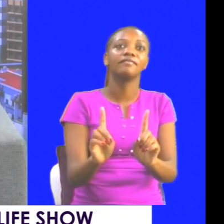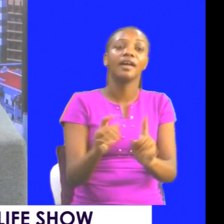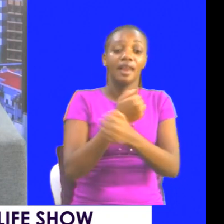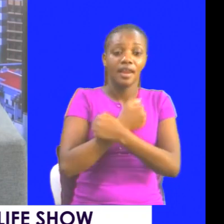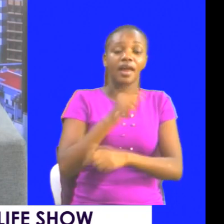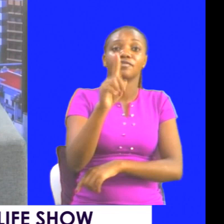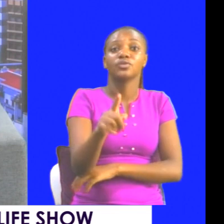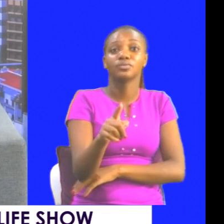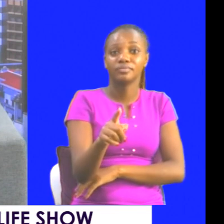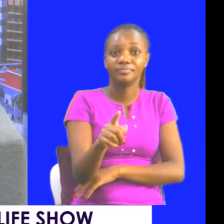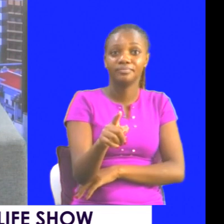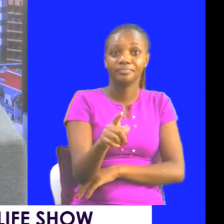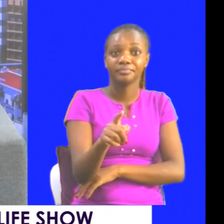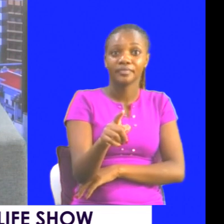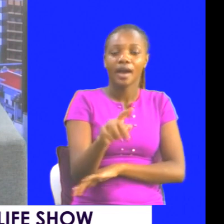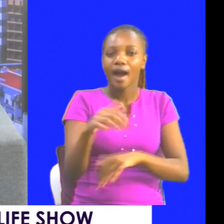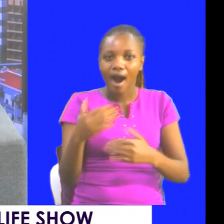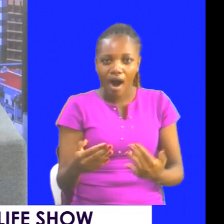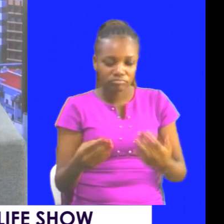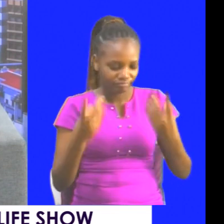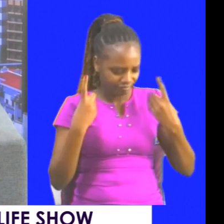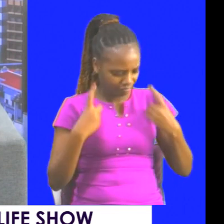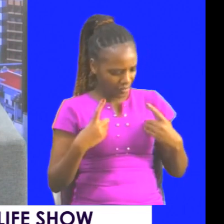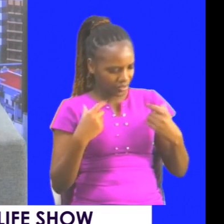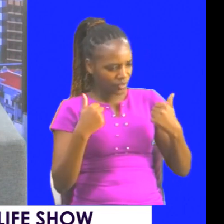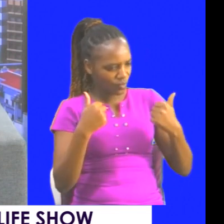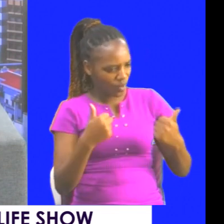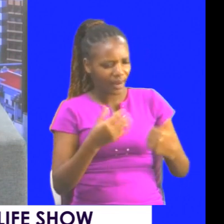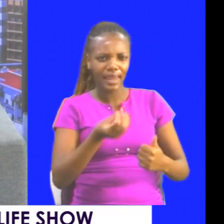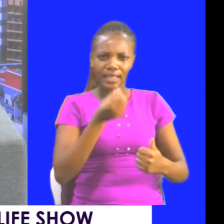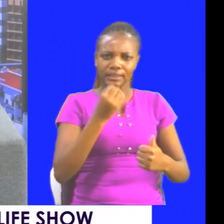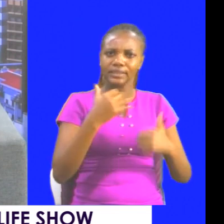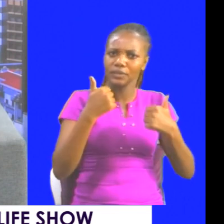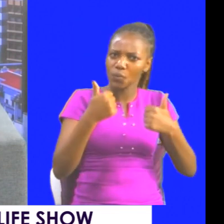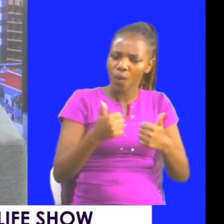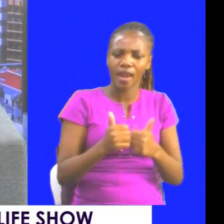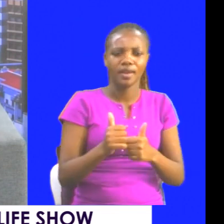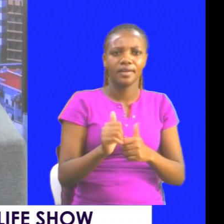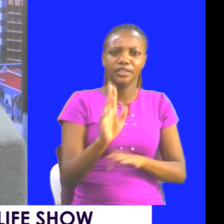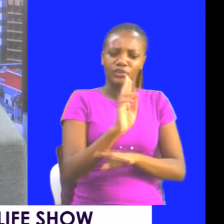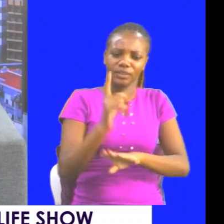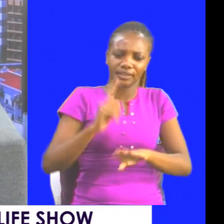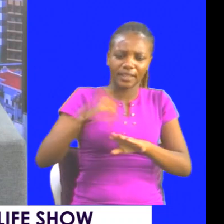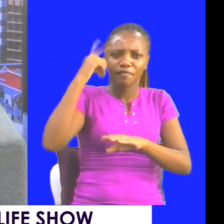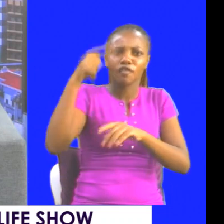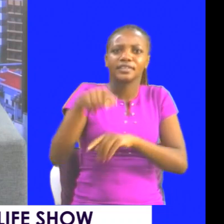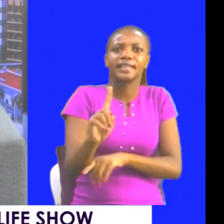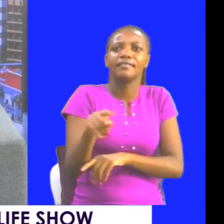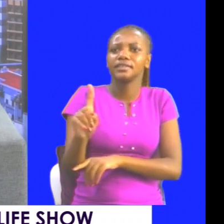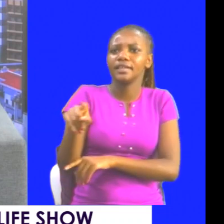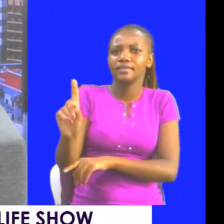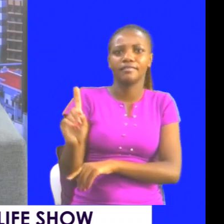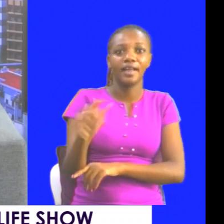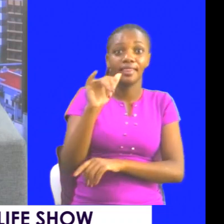you. Love you by dressing you, by feeding you, by spending time for you. That is